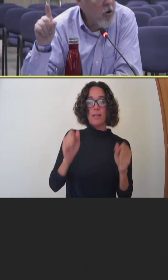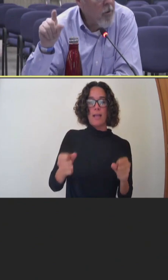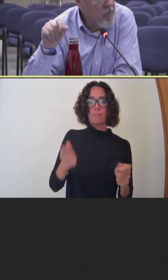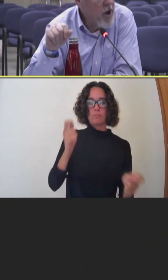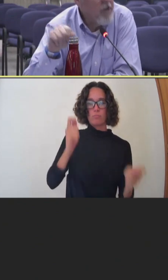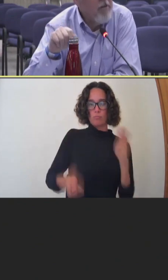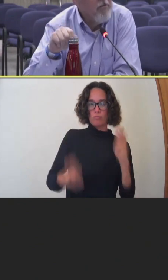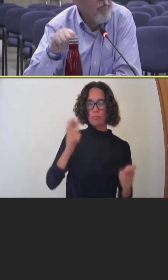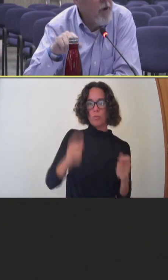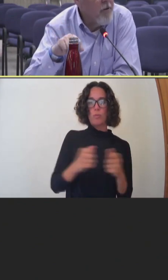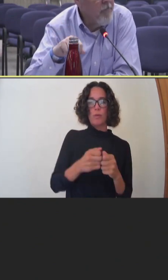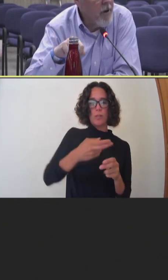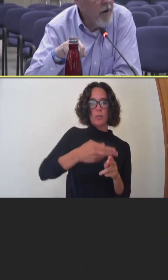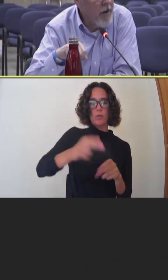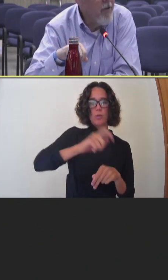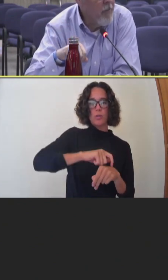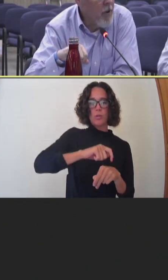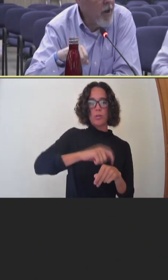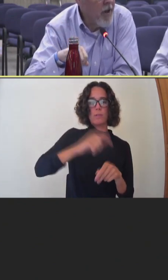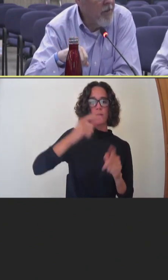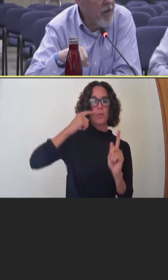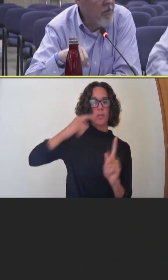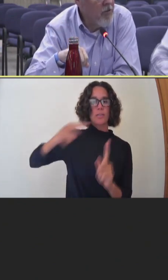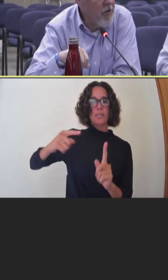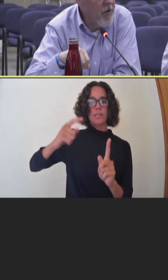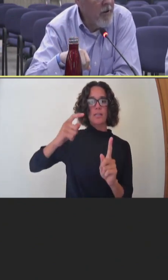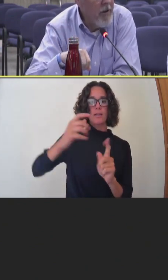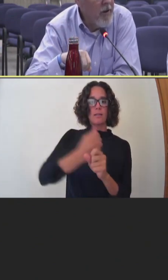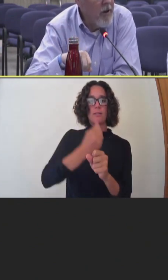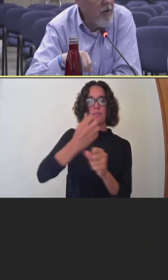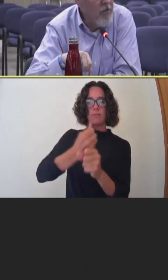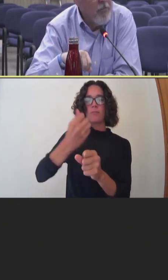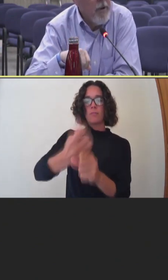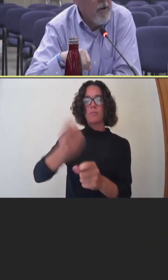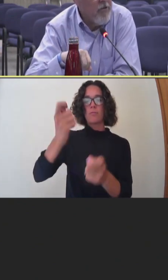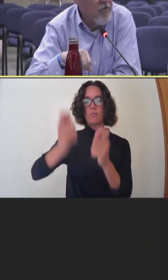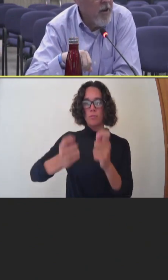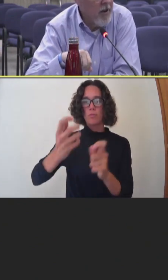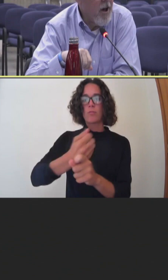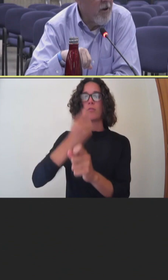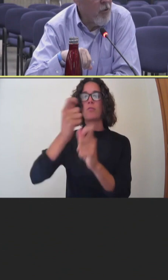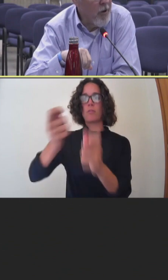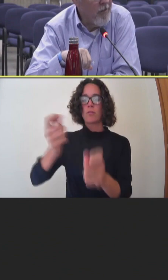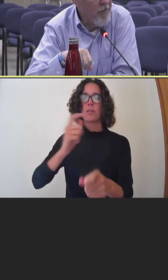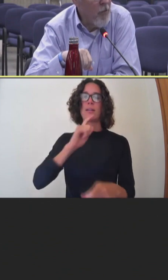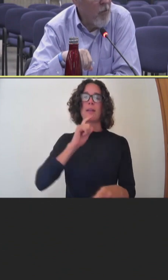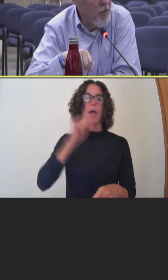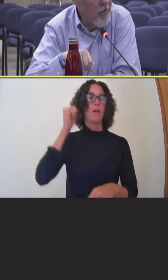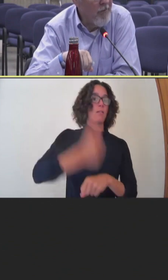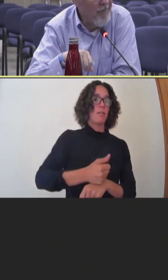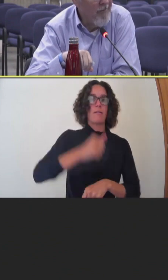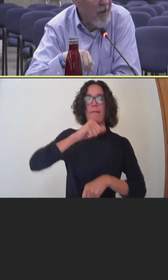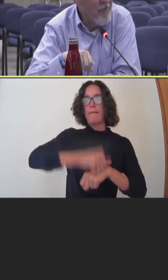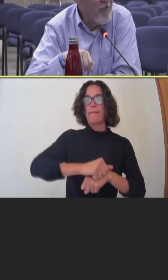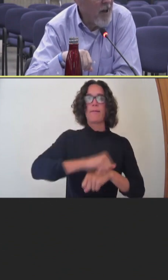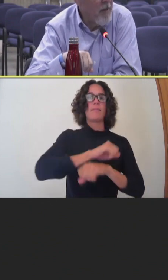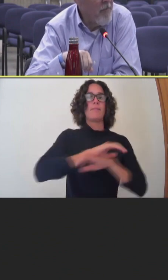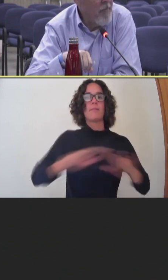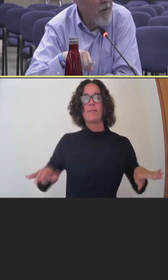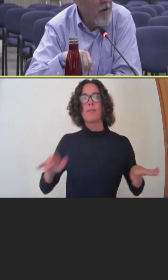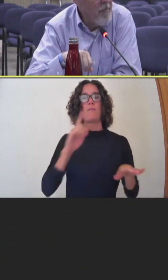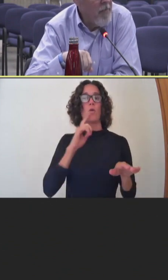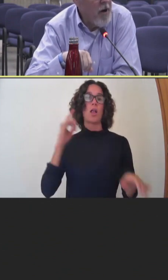term objectives, but a living plan that doesn't mean it's set in concrete for